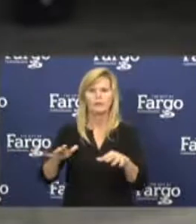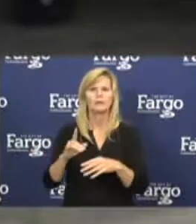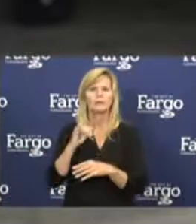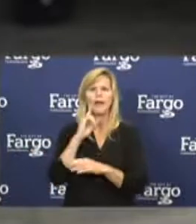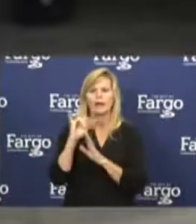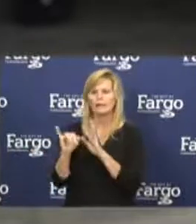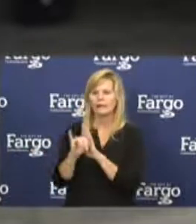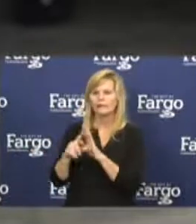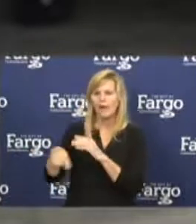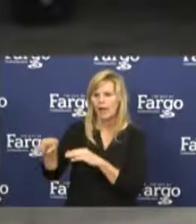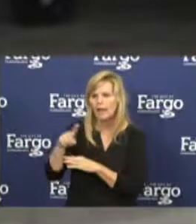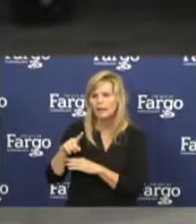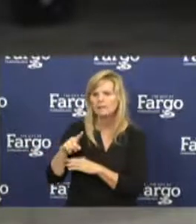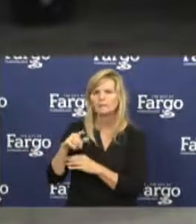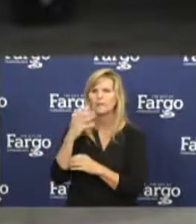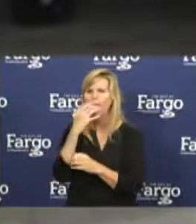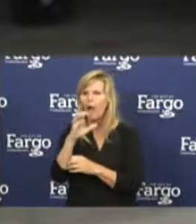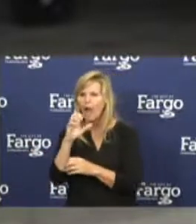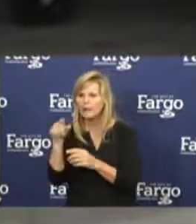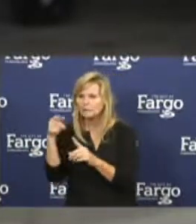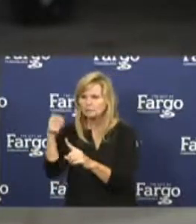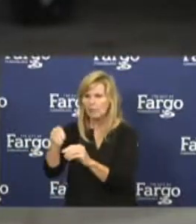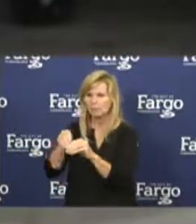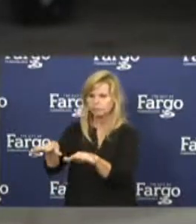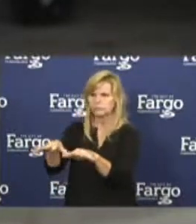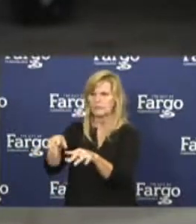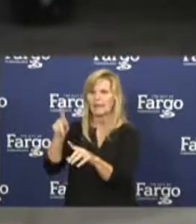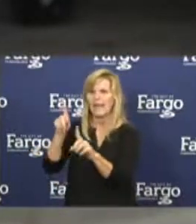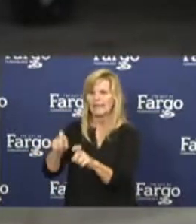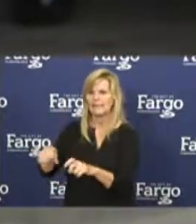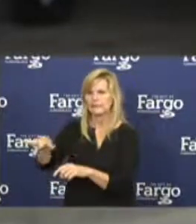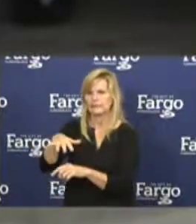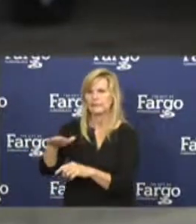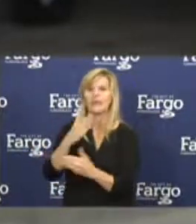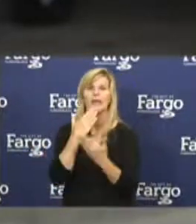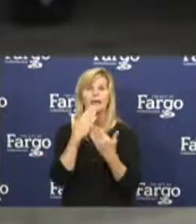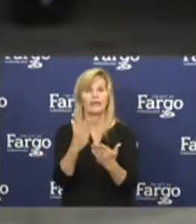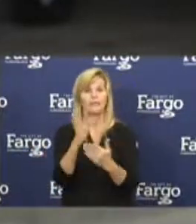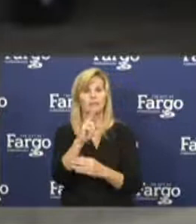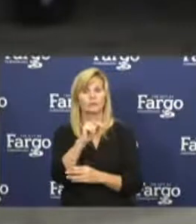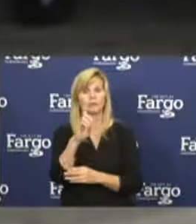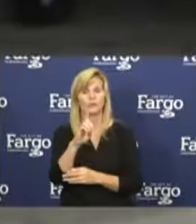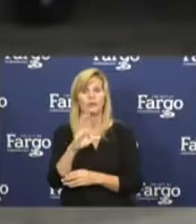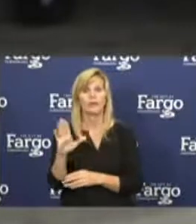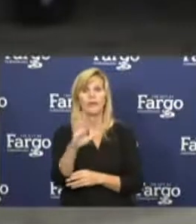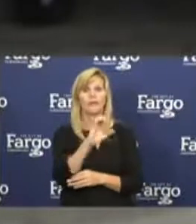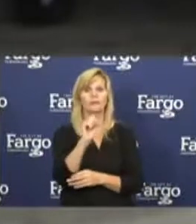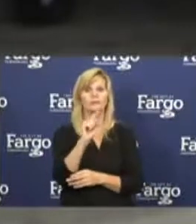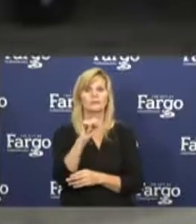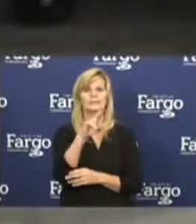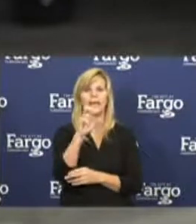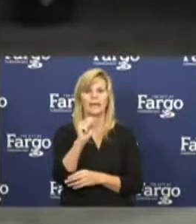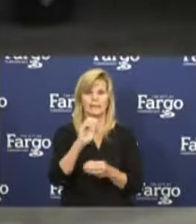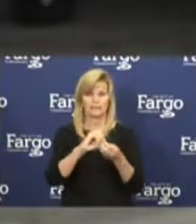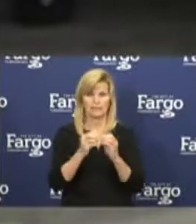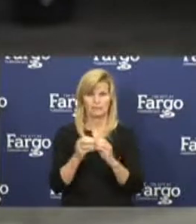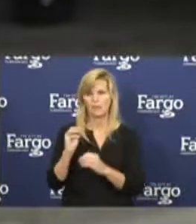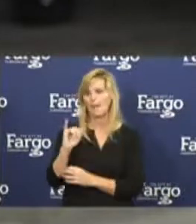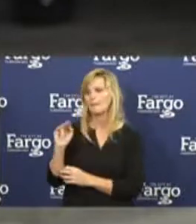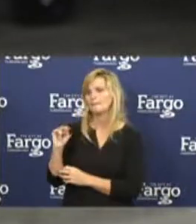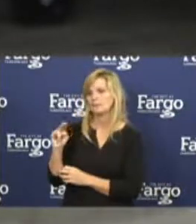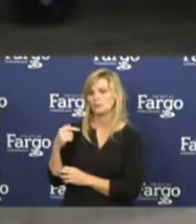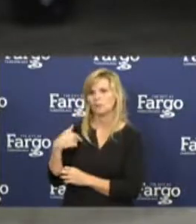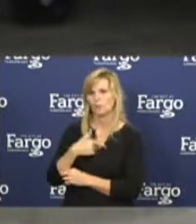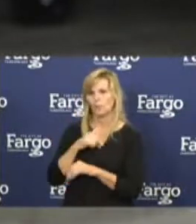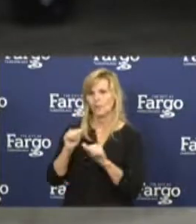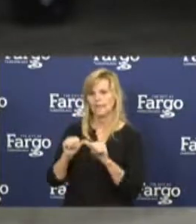organizational hotspots for testing. And thanks to North Dakota and their static sites, Minnesota is able to